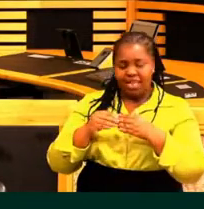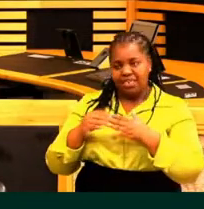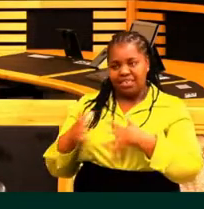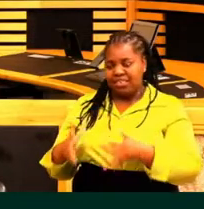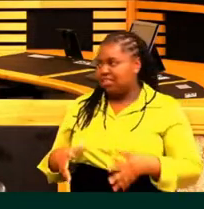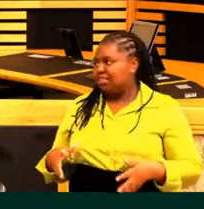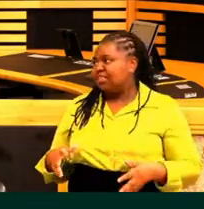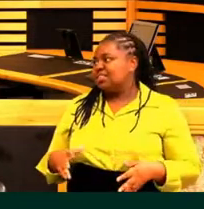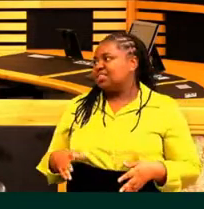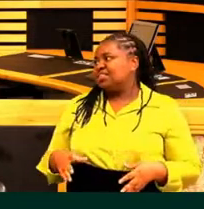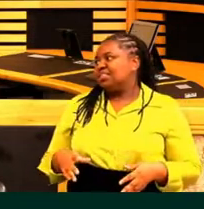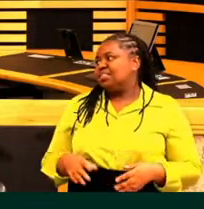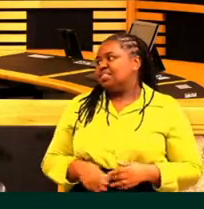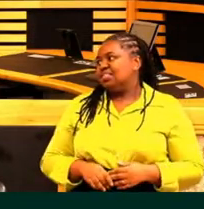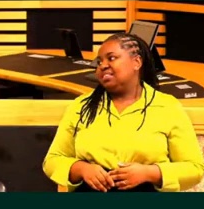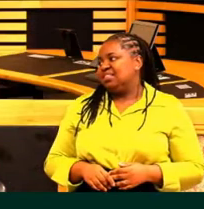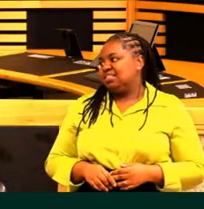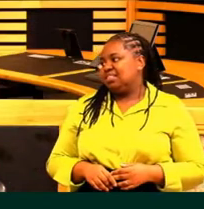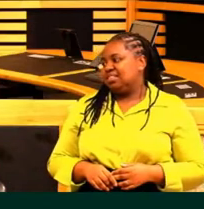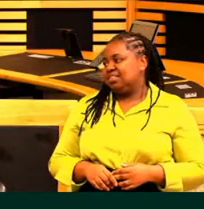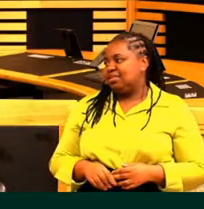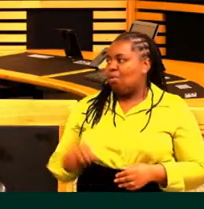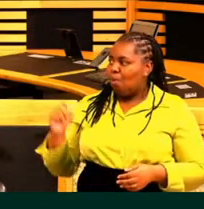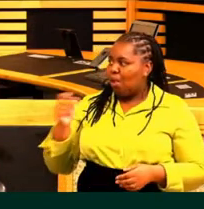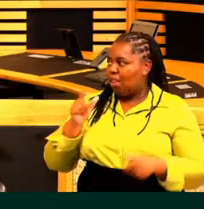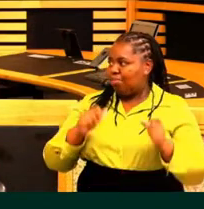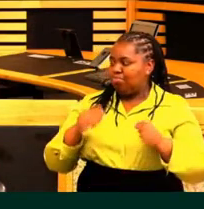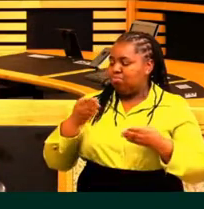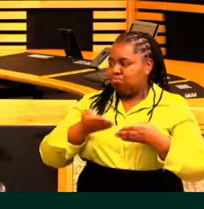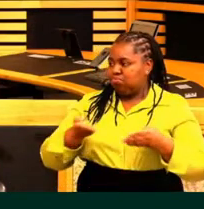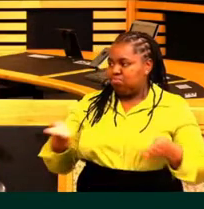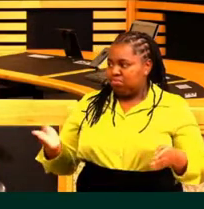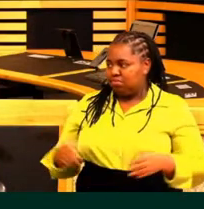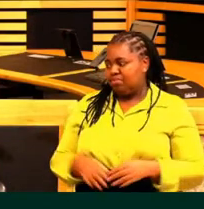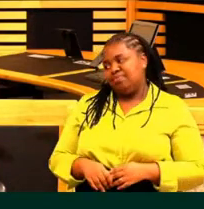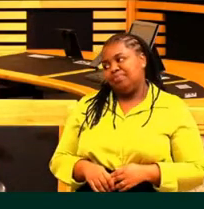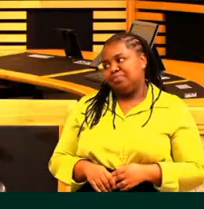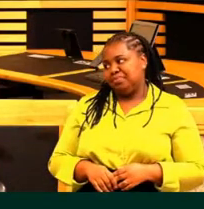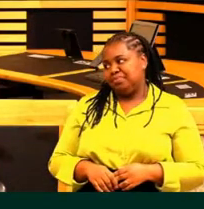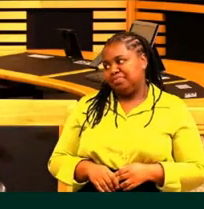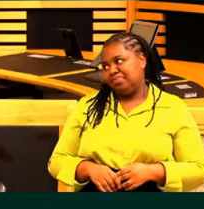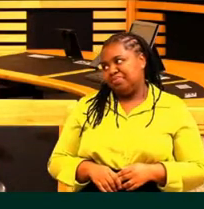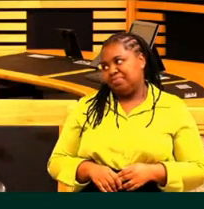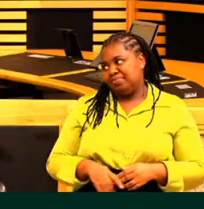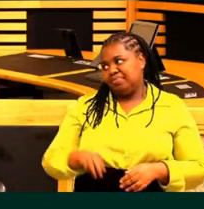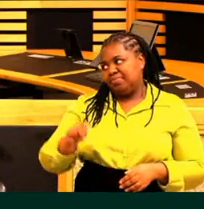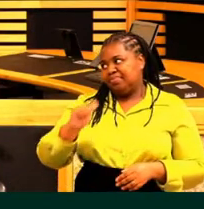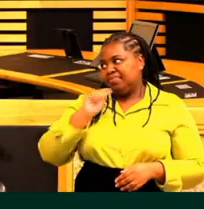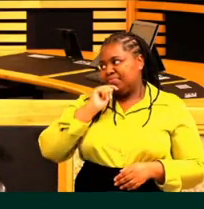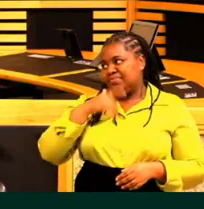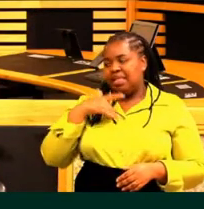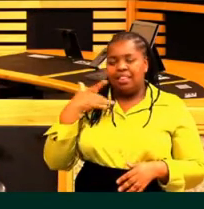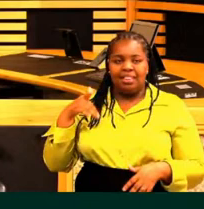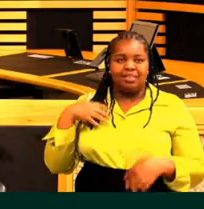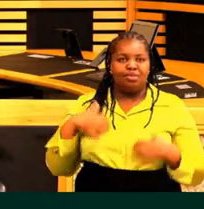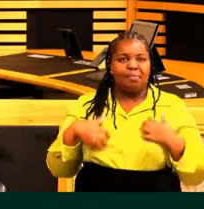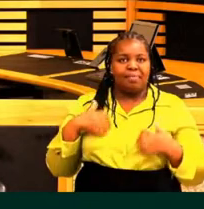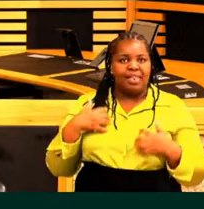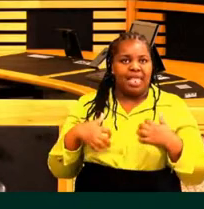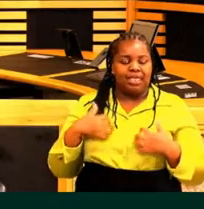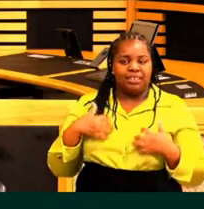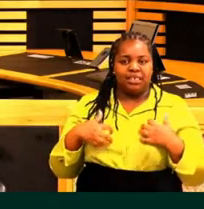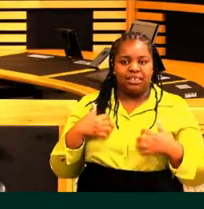the bureaucrats that are here it has been a very exciting